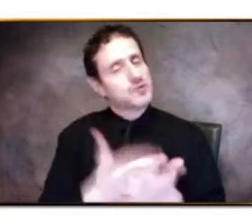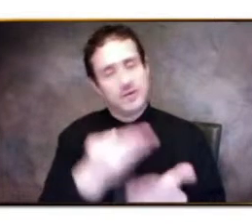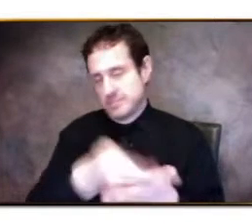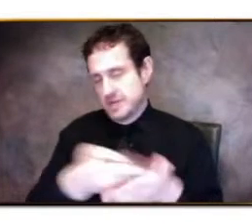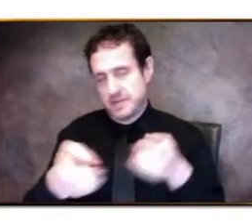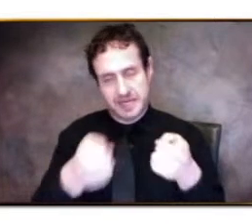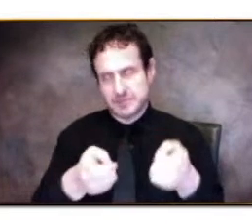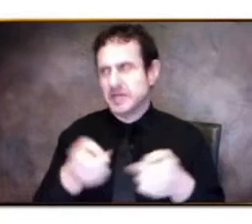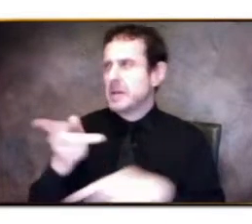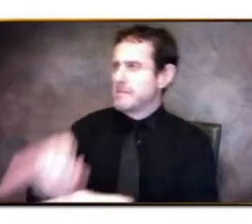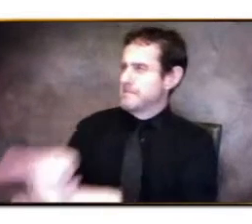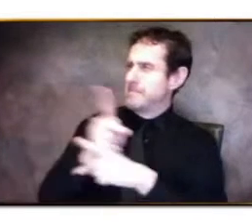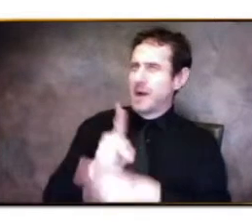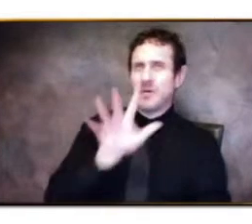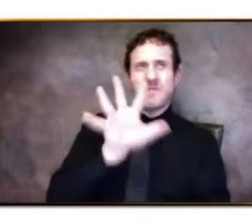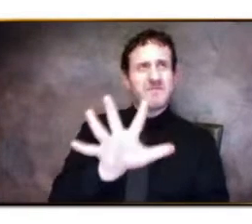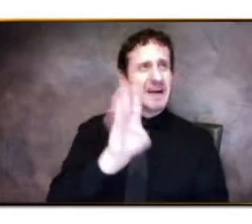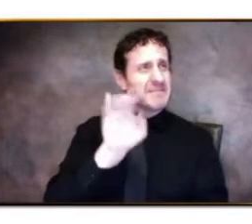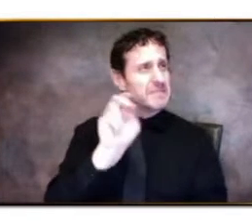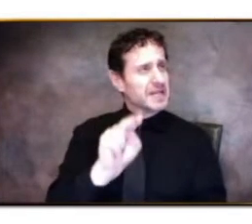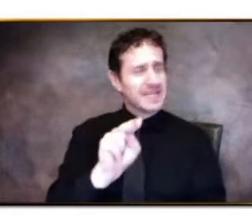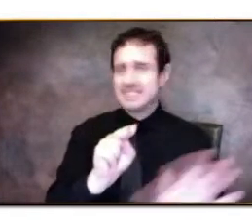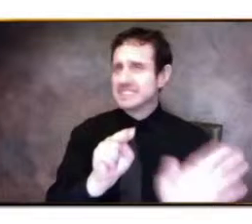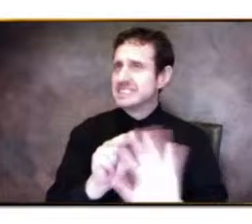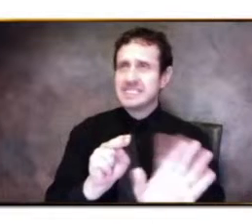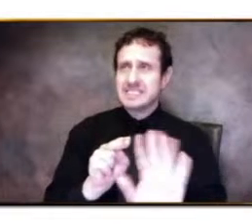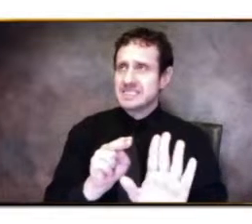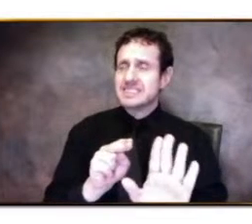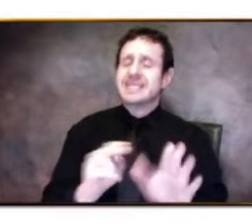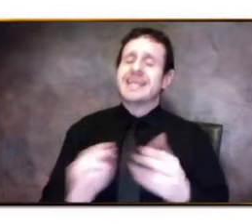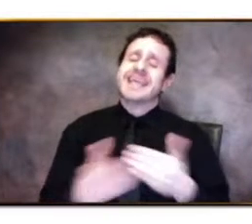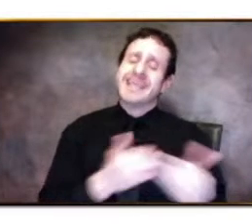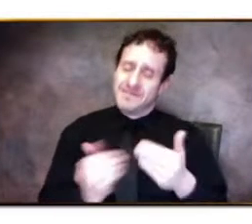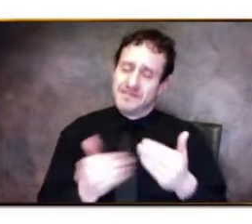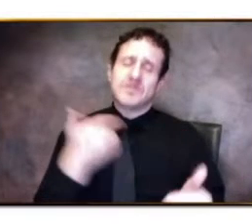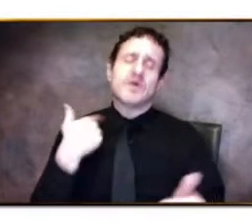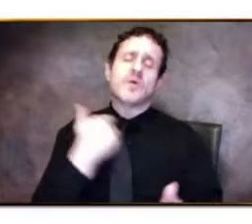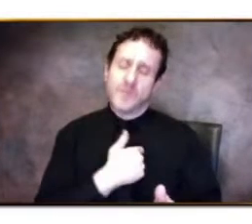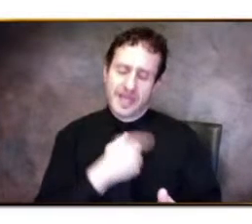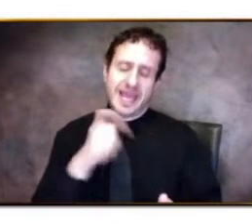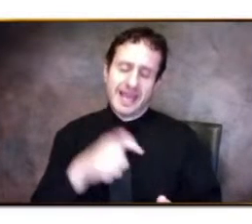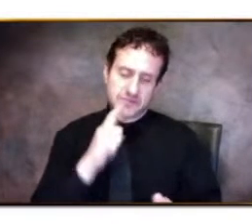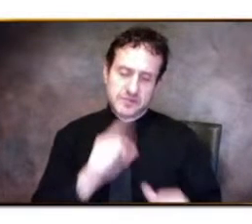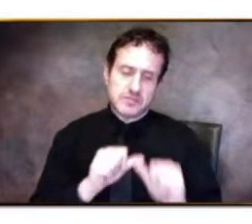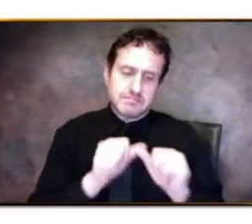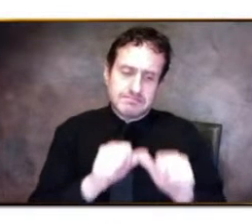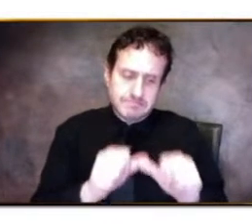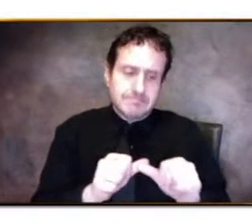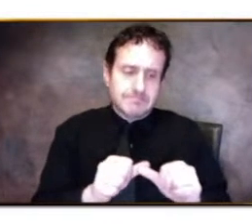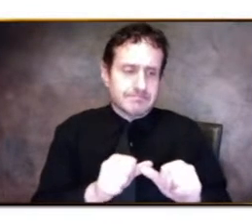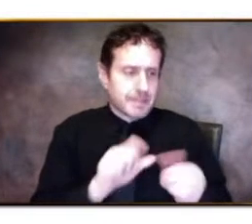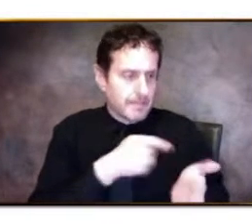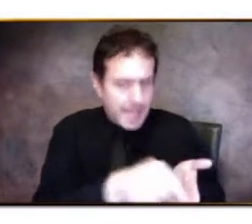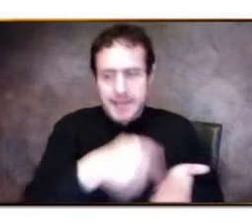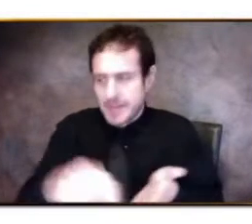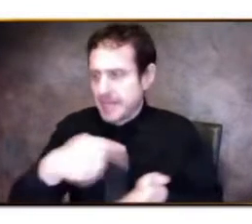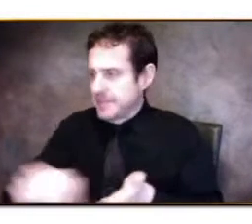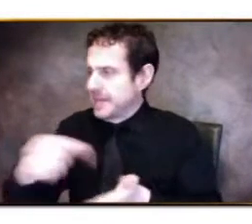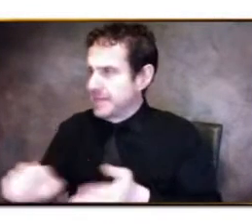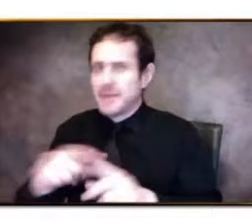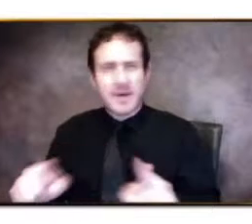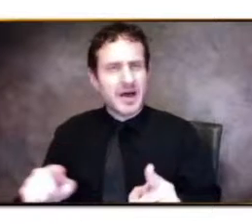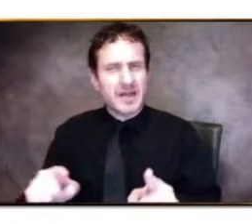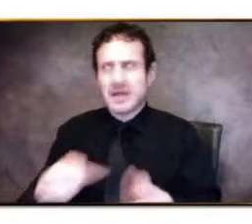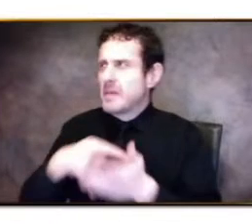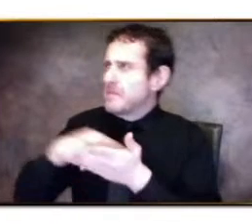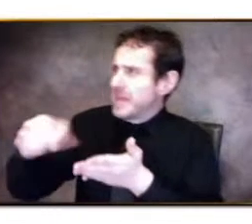entire amount given the persistent fiscal pain it would cause over the next 3 years as we would struggle to